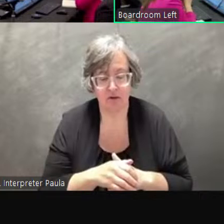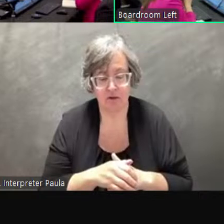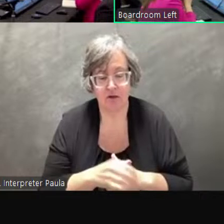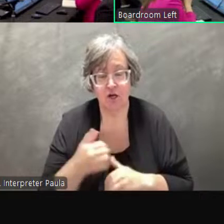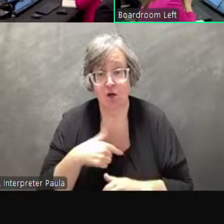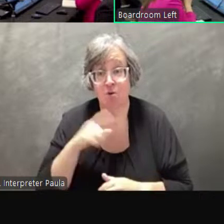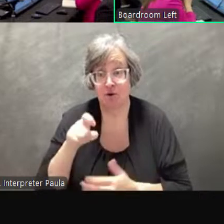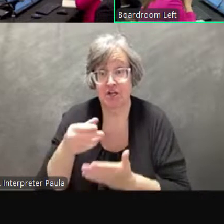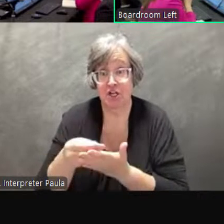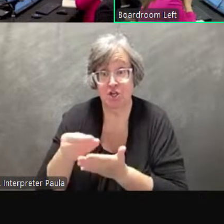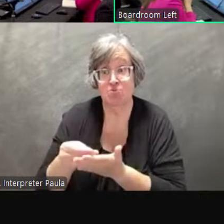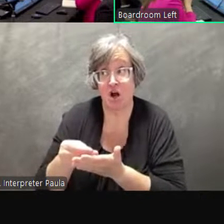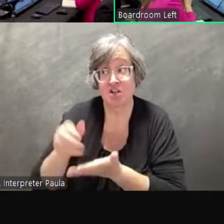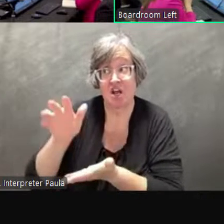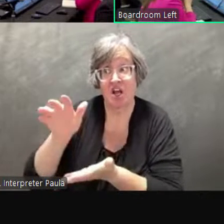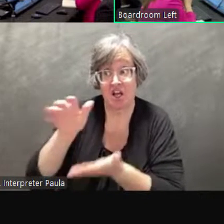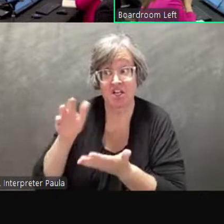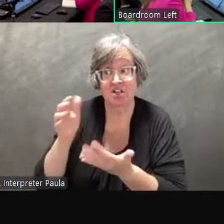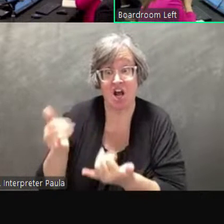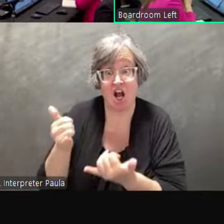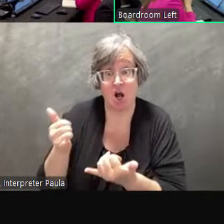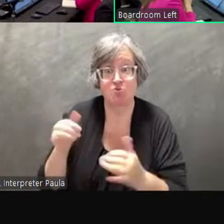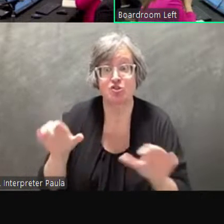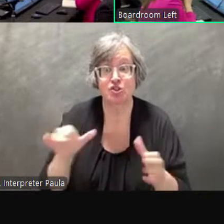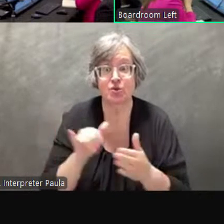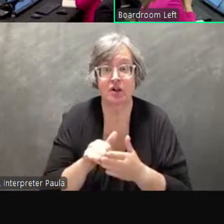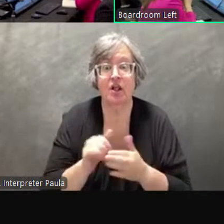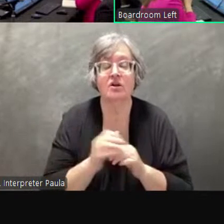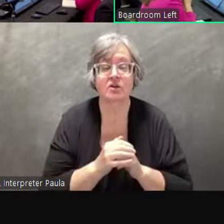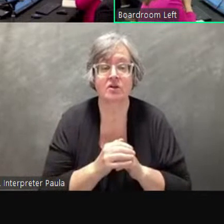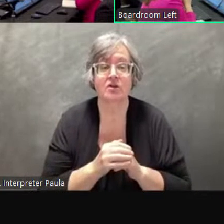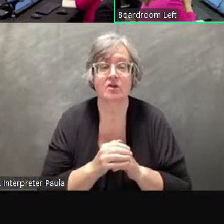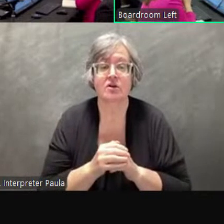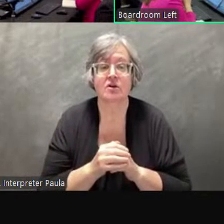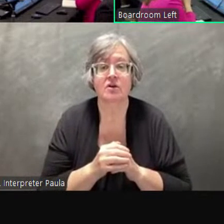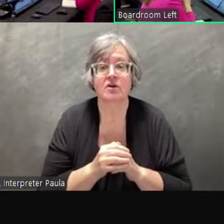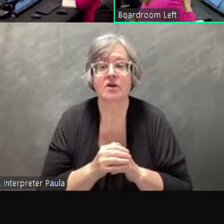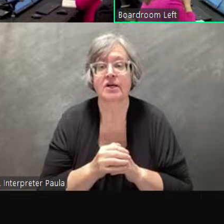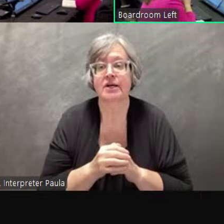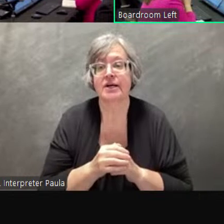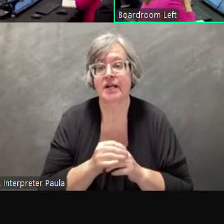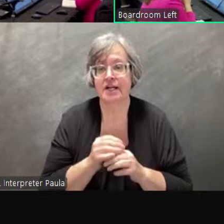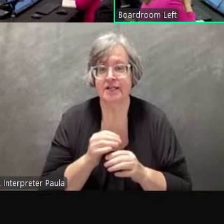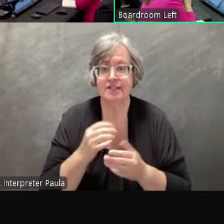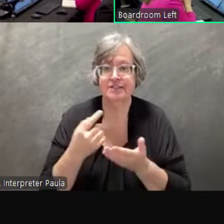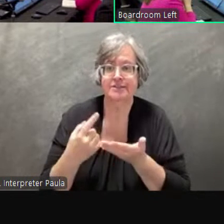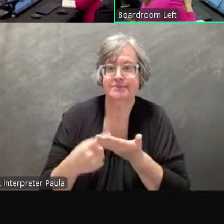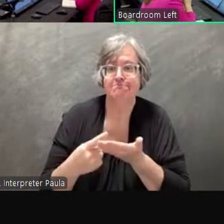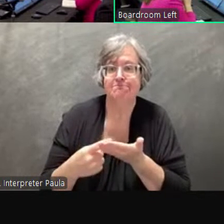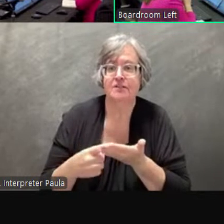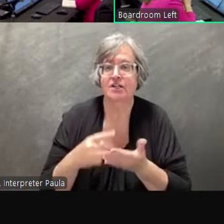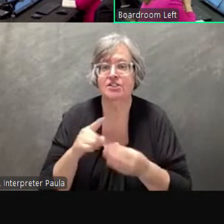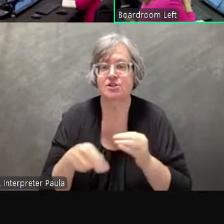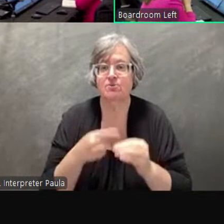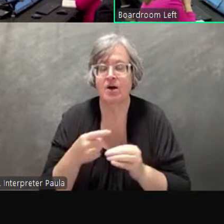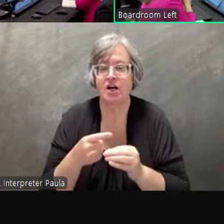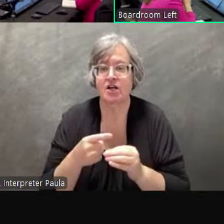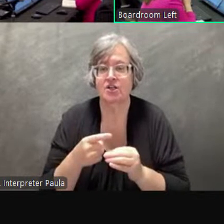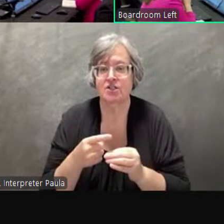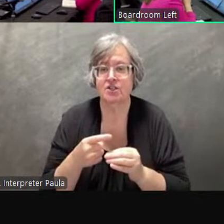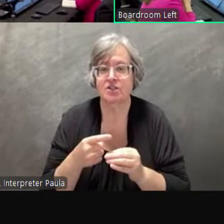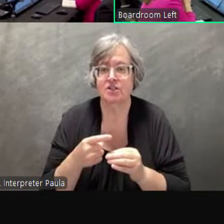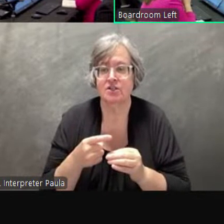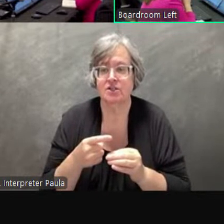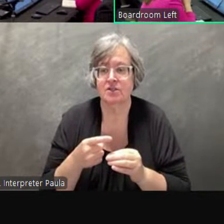funding levels that we need to do that. And to that point, the conversation is about getting a level of funding that doesn't just fill